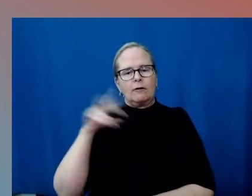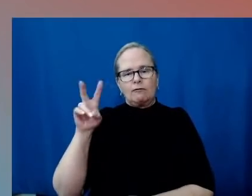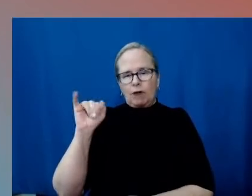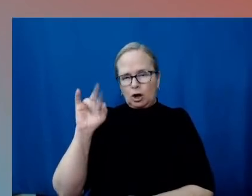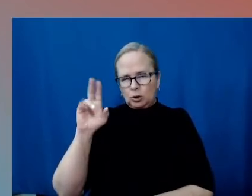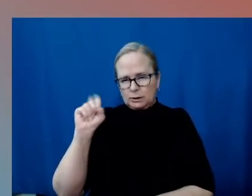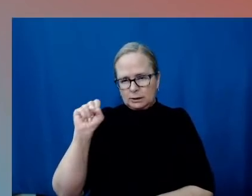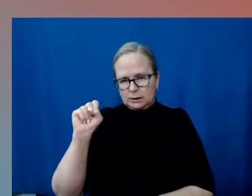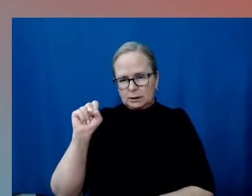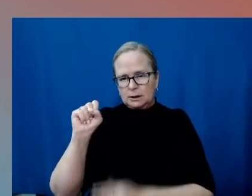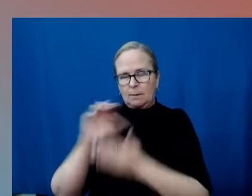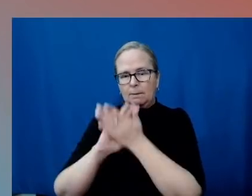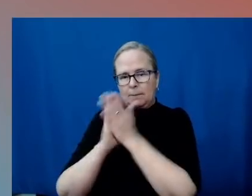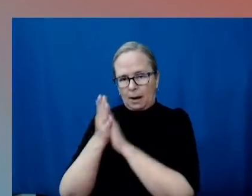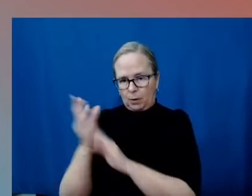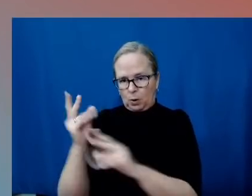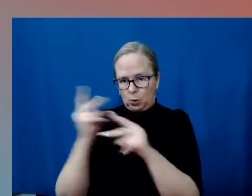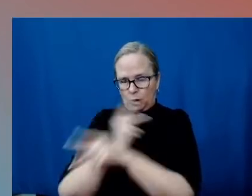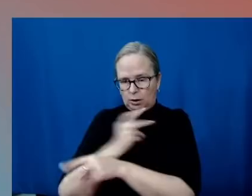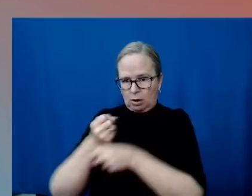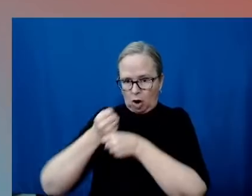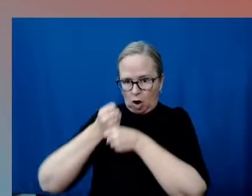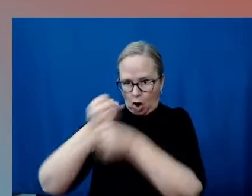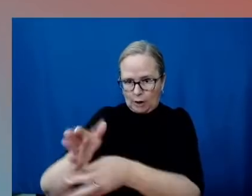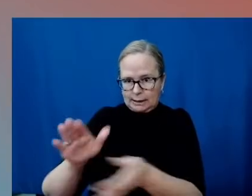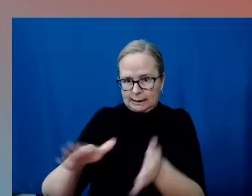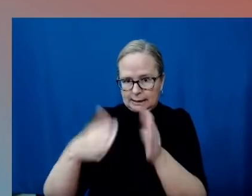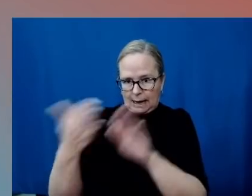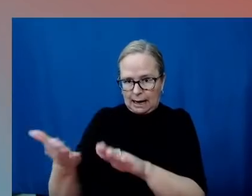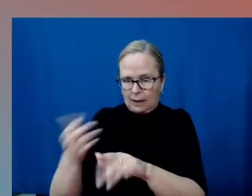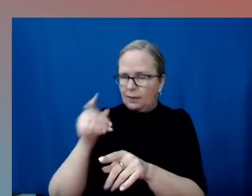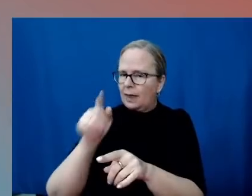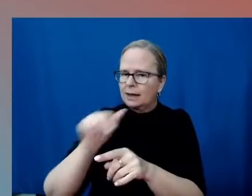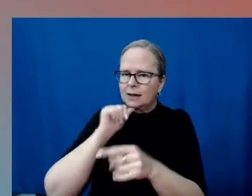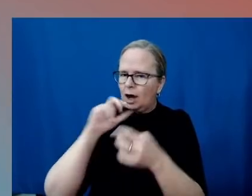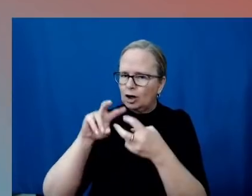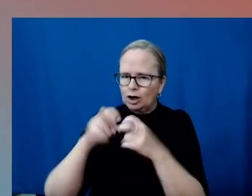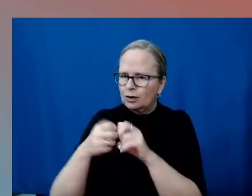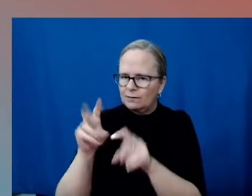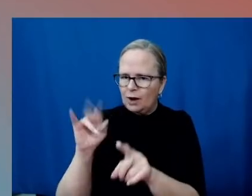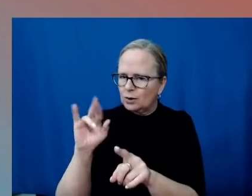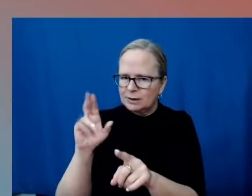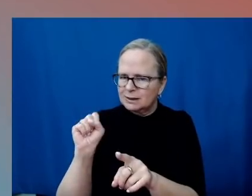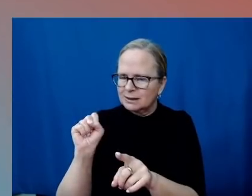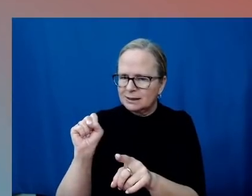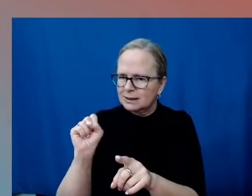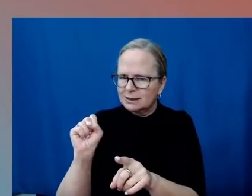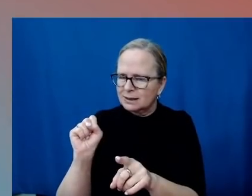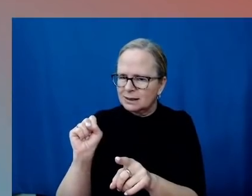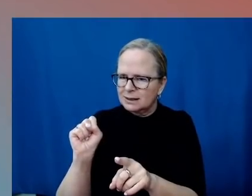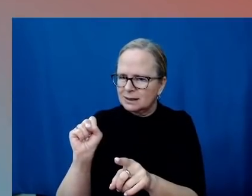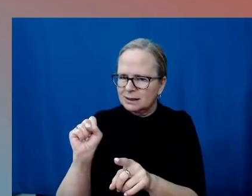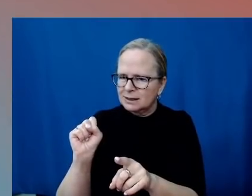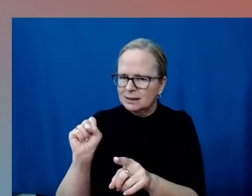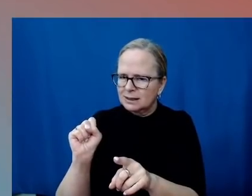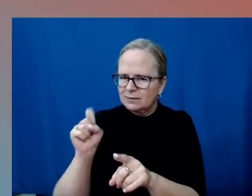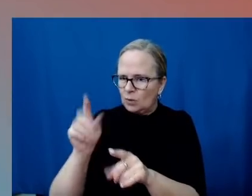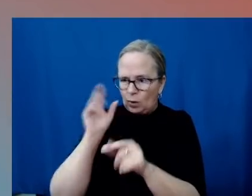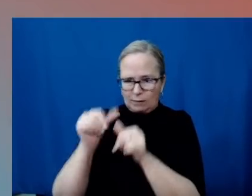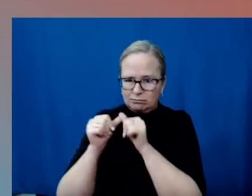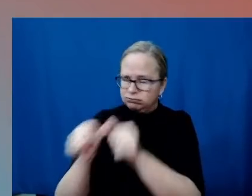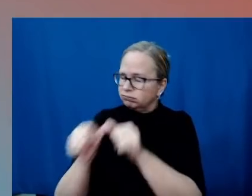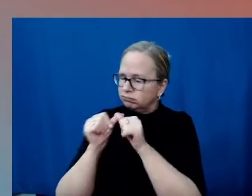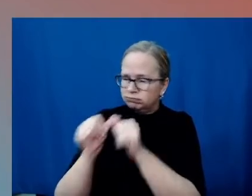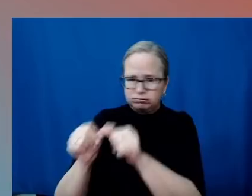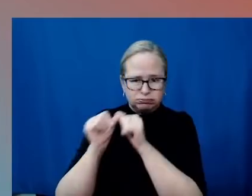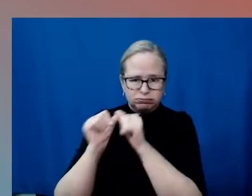more deadly to us. So it can happen. The one caveat to that may be that when